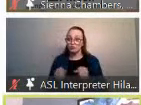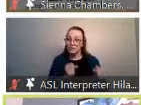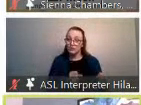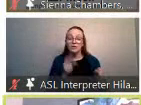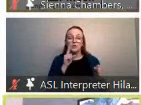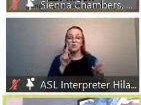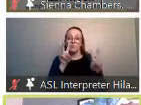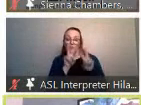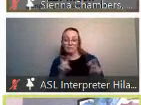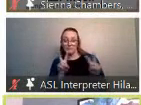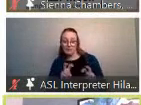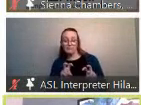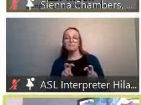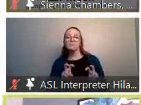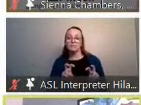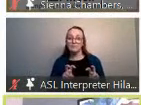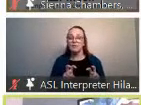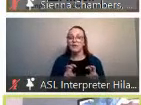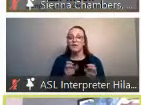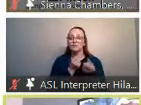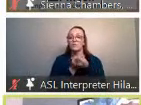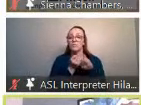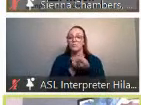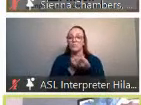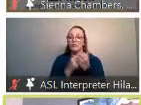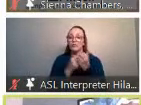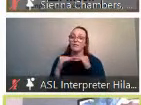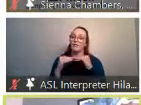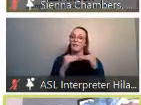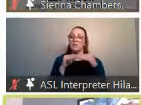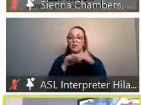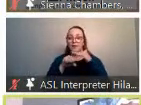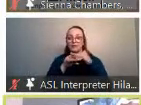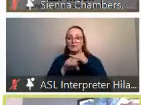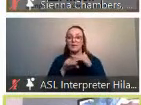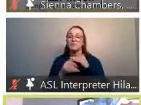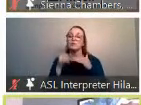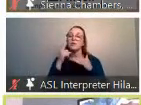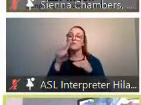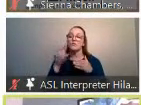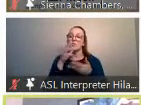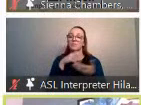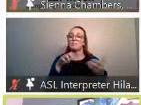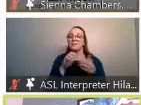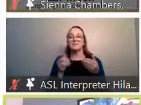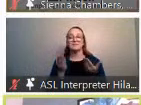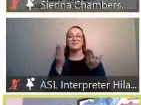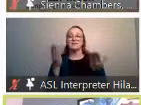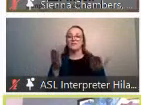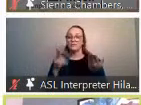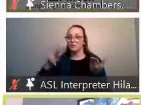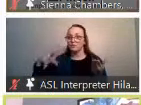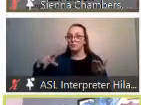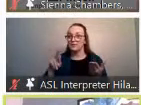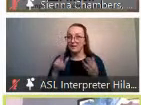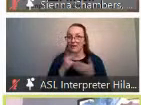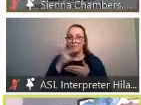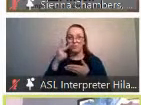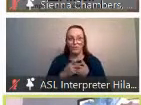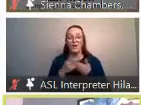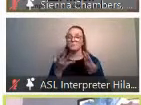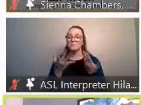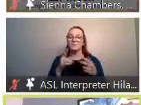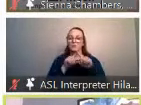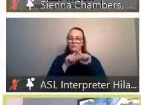supporting equitable access to the mixed delivery UPK program. And this strategy relies upon a definition of access